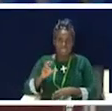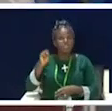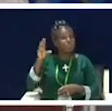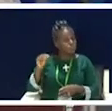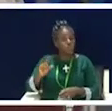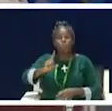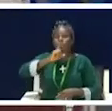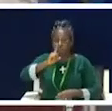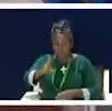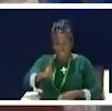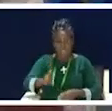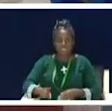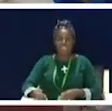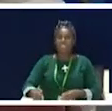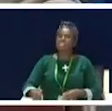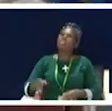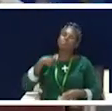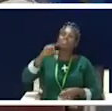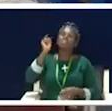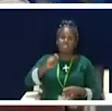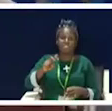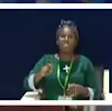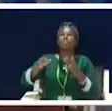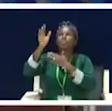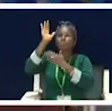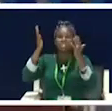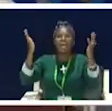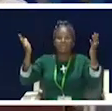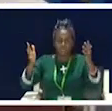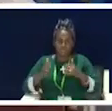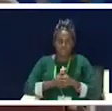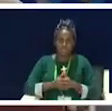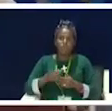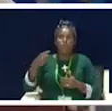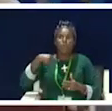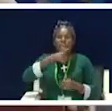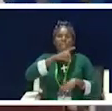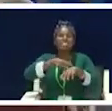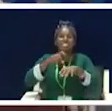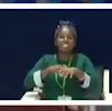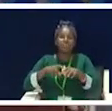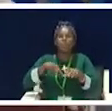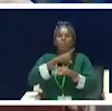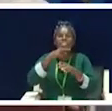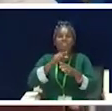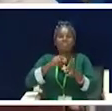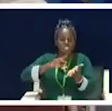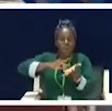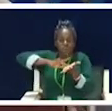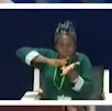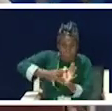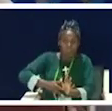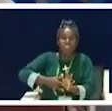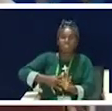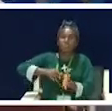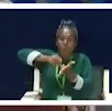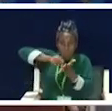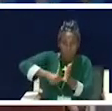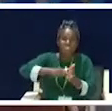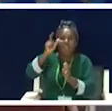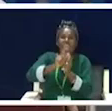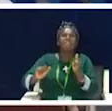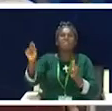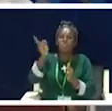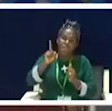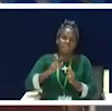of God. We are in a time when there is oppression virtually everywhere, even